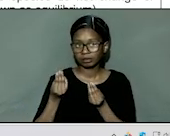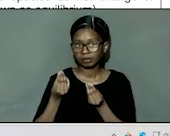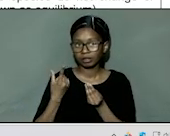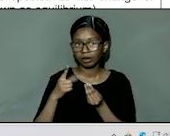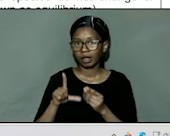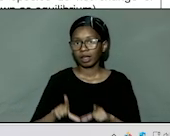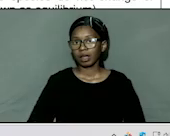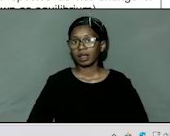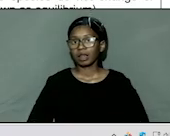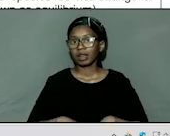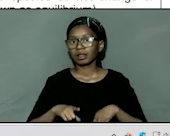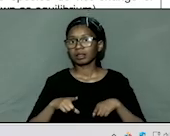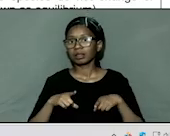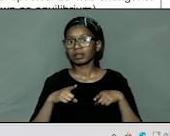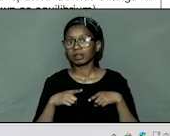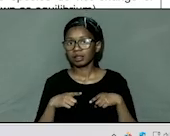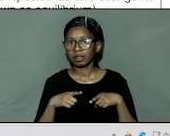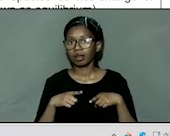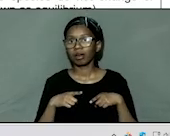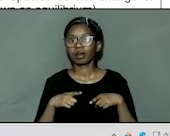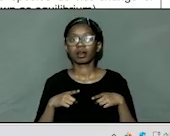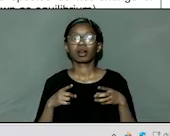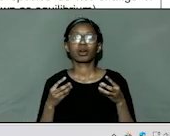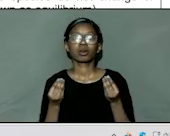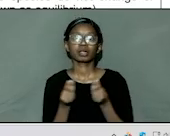organisms with the favorable